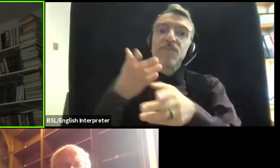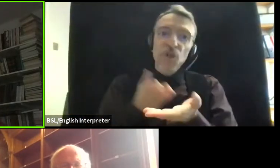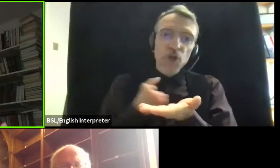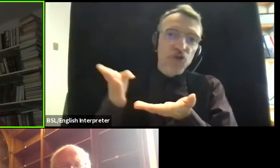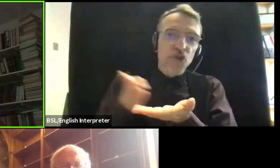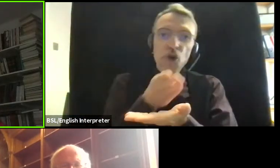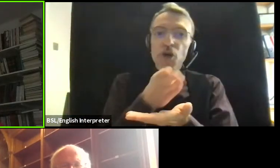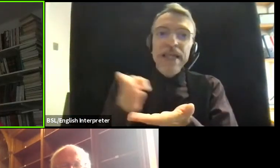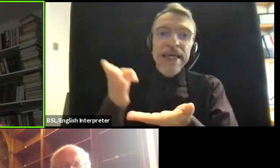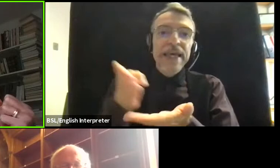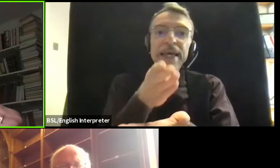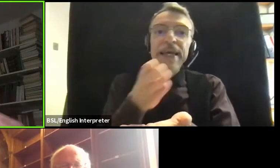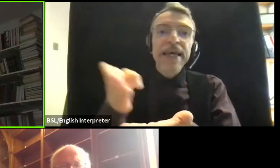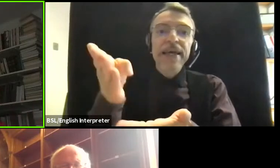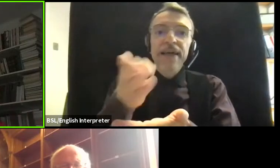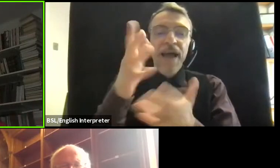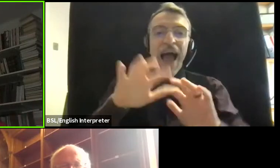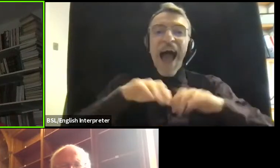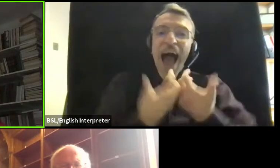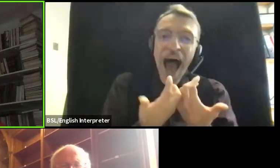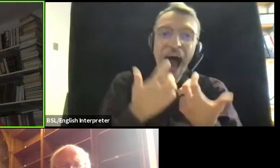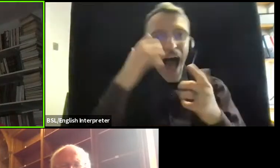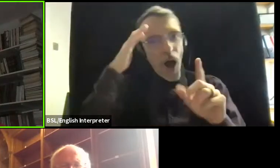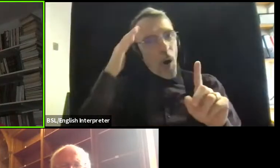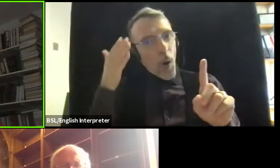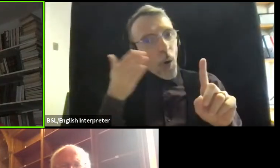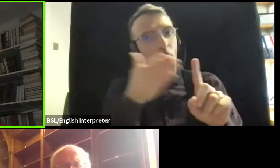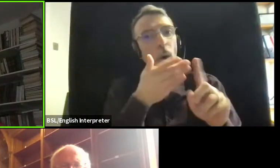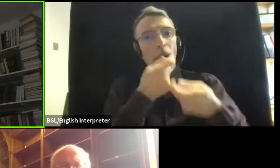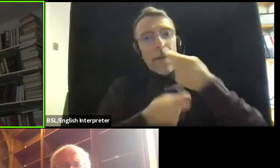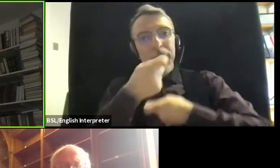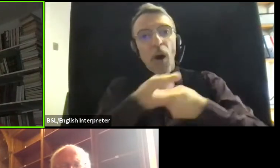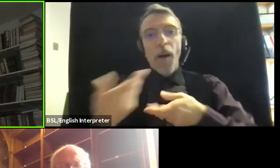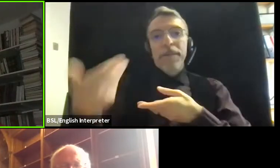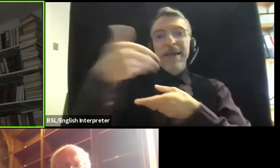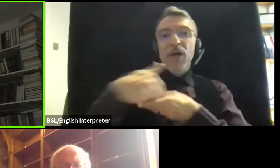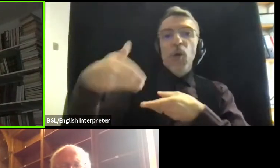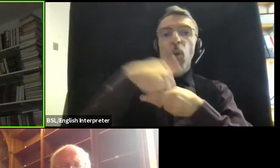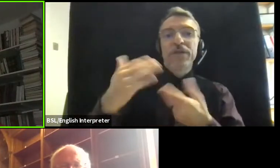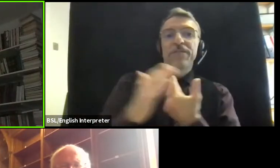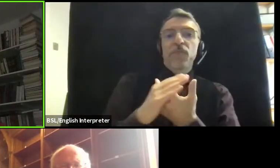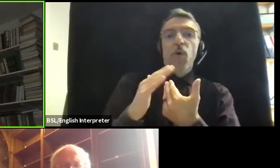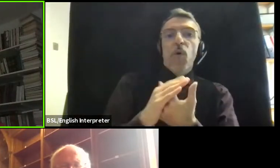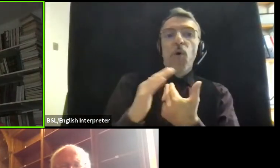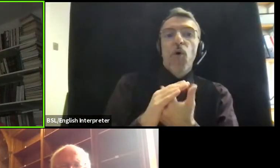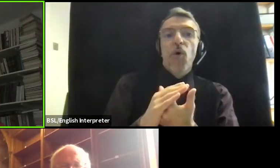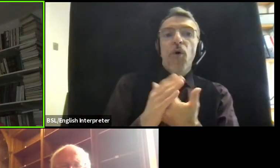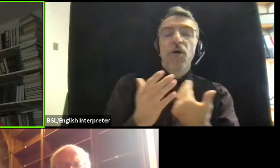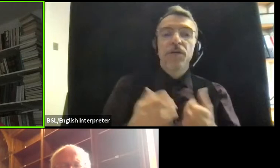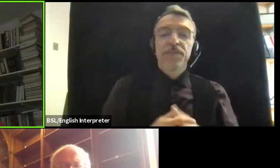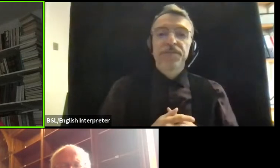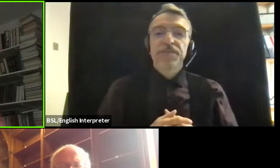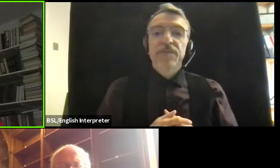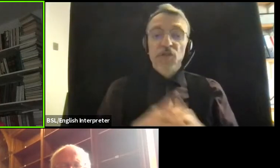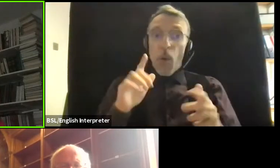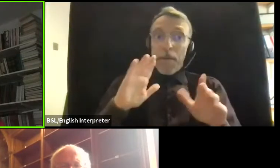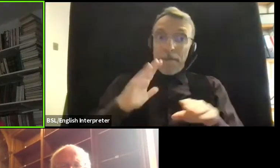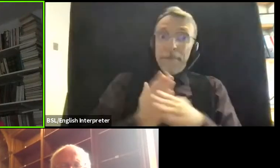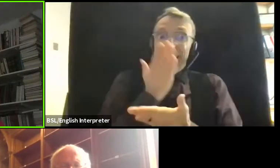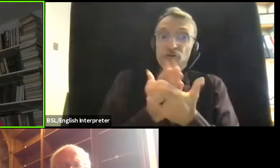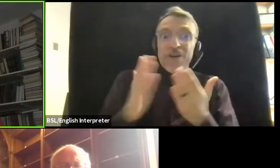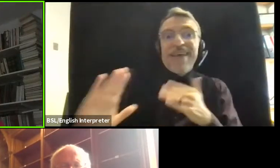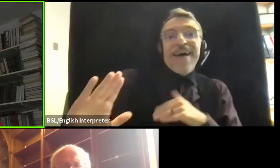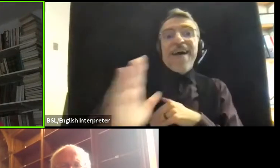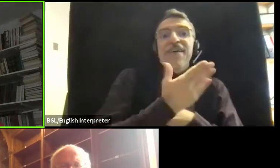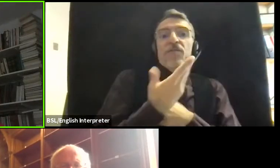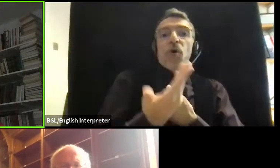journey in how do we purposefully become more inclusive, so that everyone is part